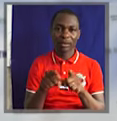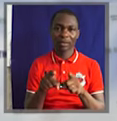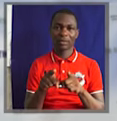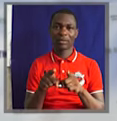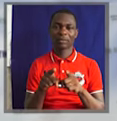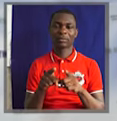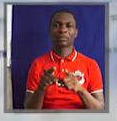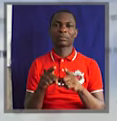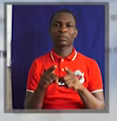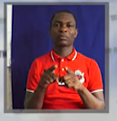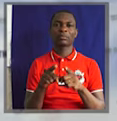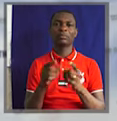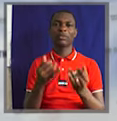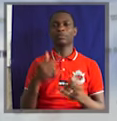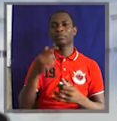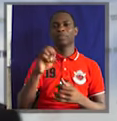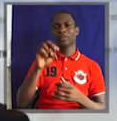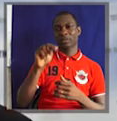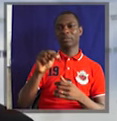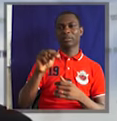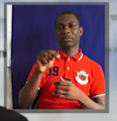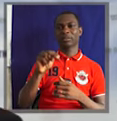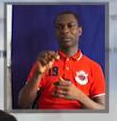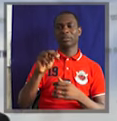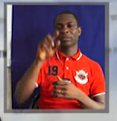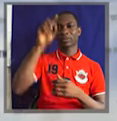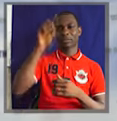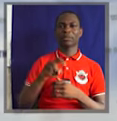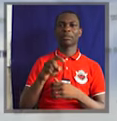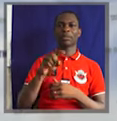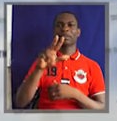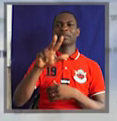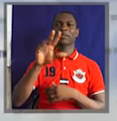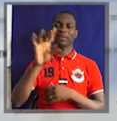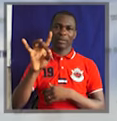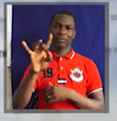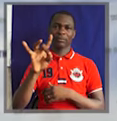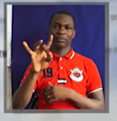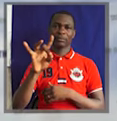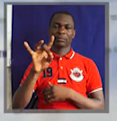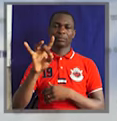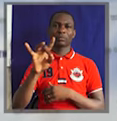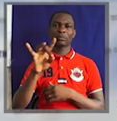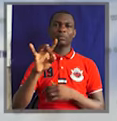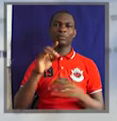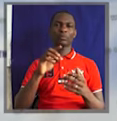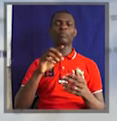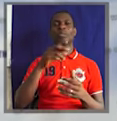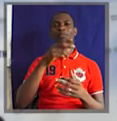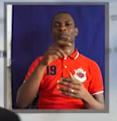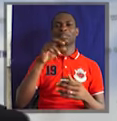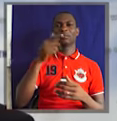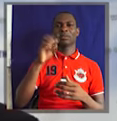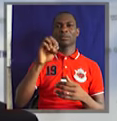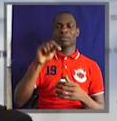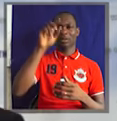for yansa ye chi enko Genesis chapter 38 Kindly